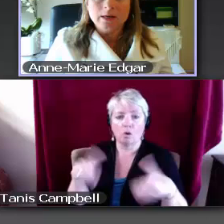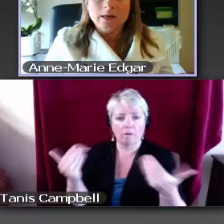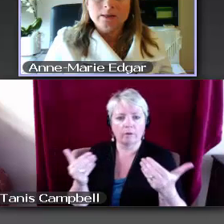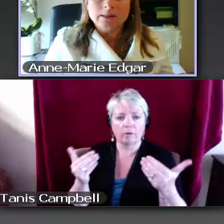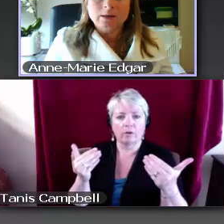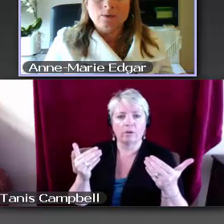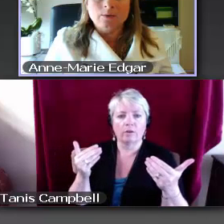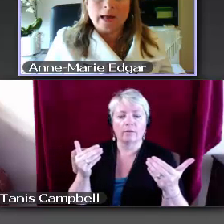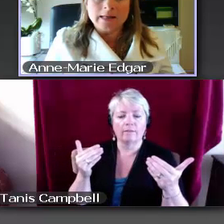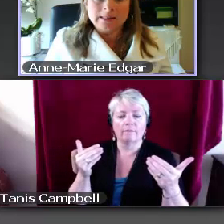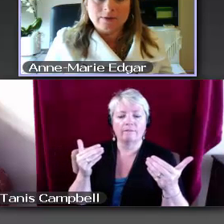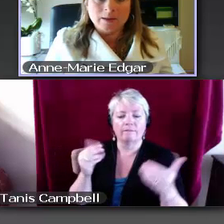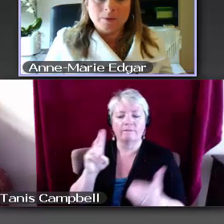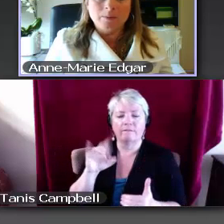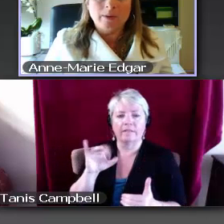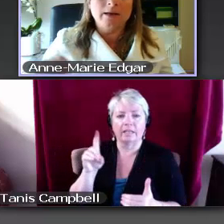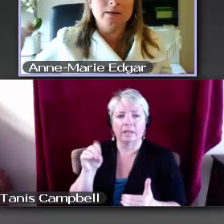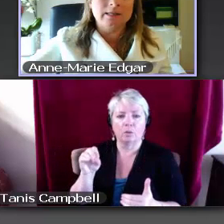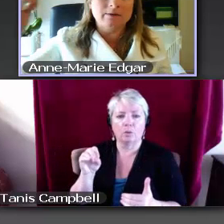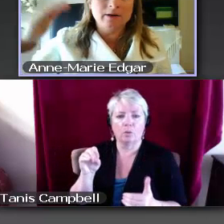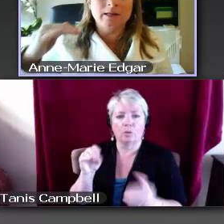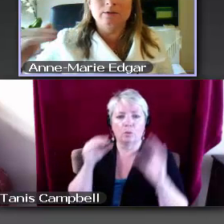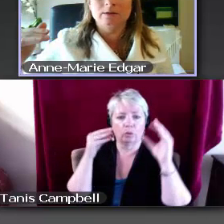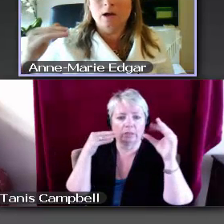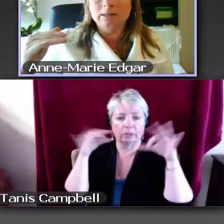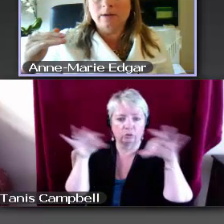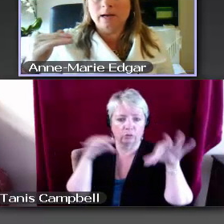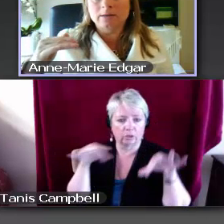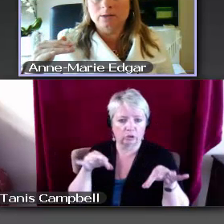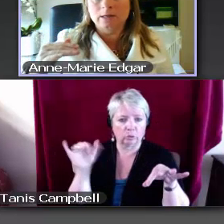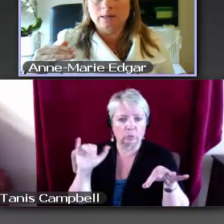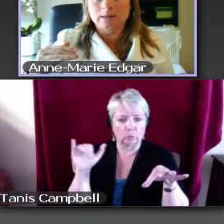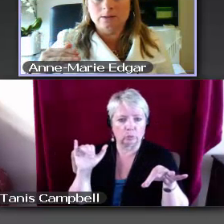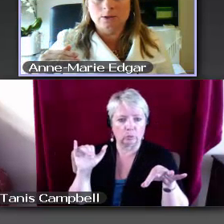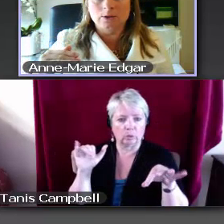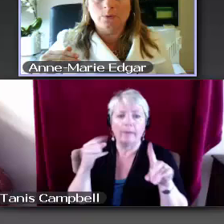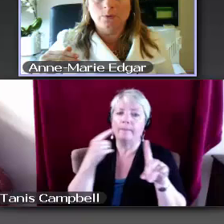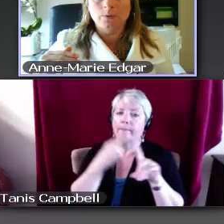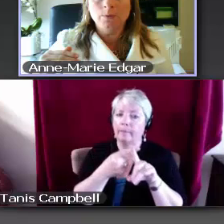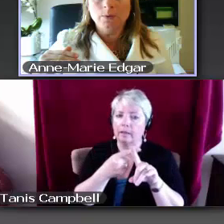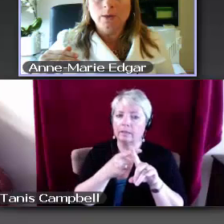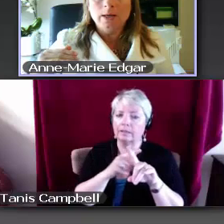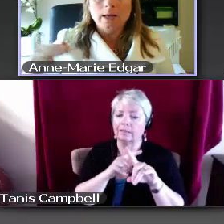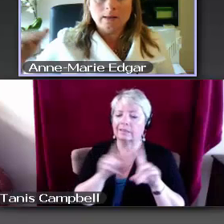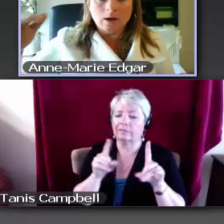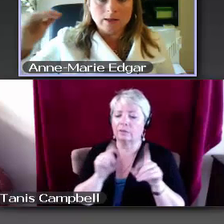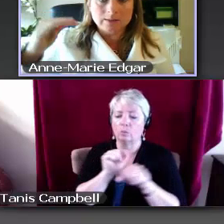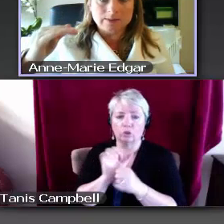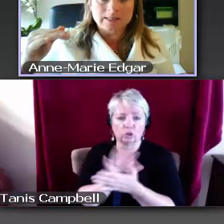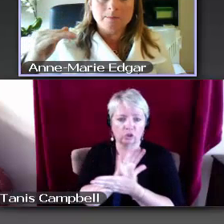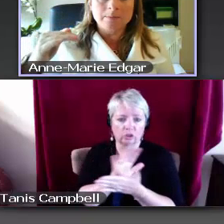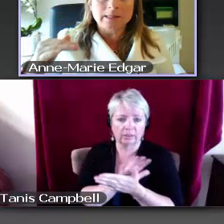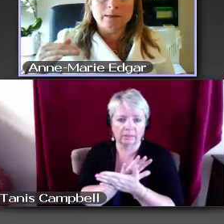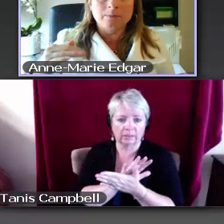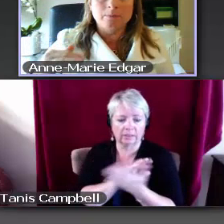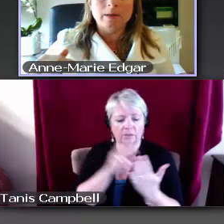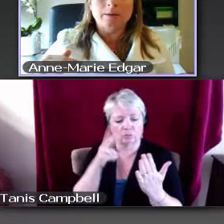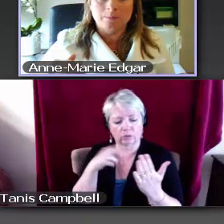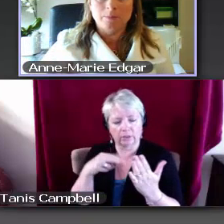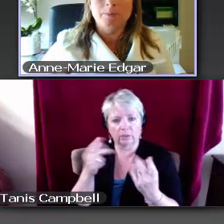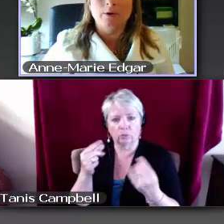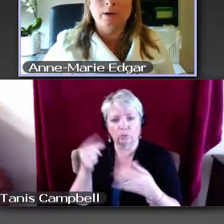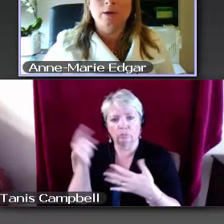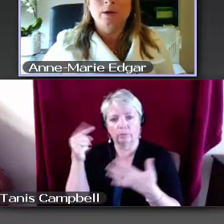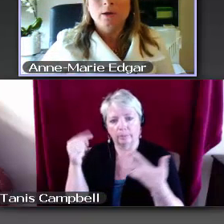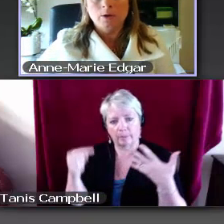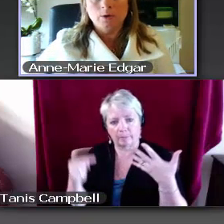instruction, so that's available, but definitely there's lots of exercises to go through and lots of steps